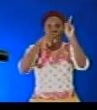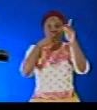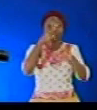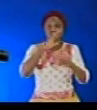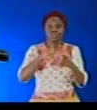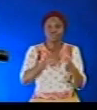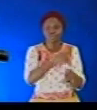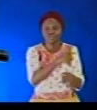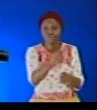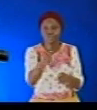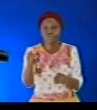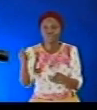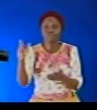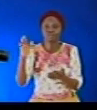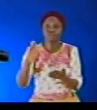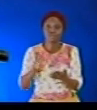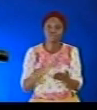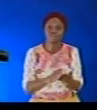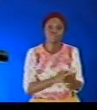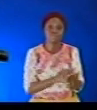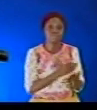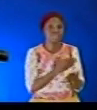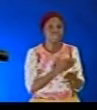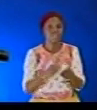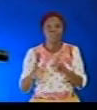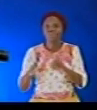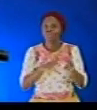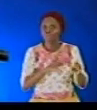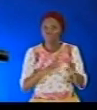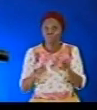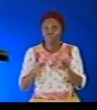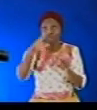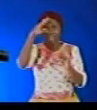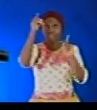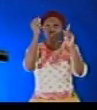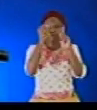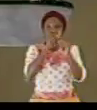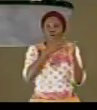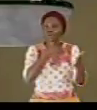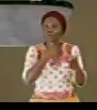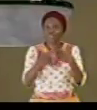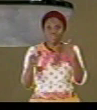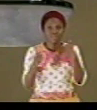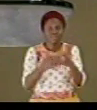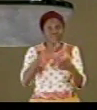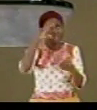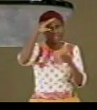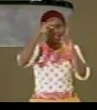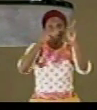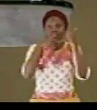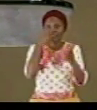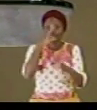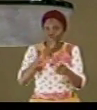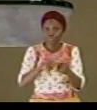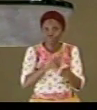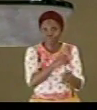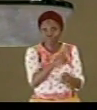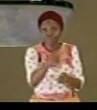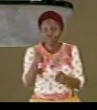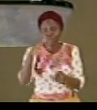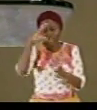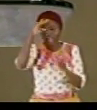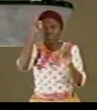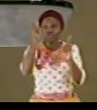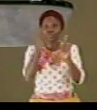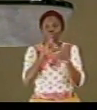do it. Do it with whatsoever he saith unto you, his wealth fulfilled